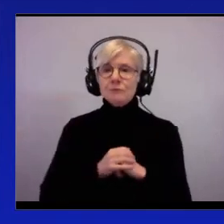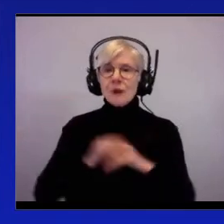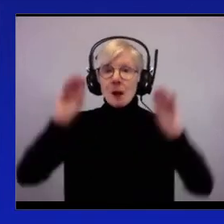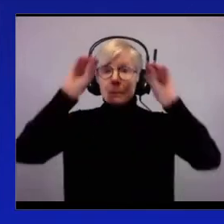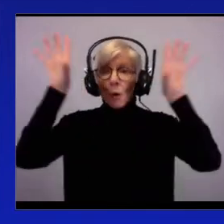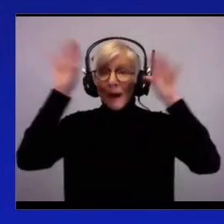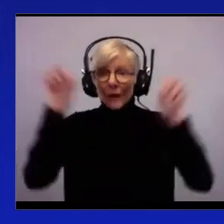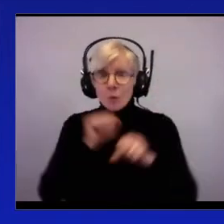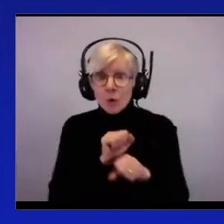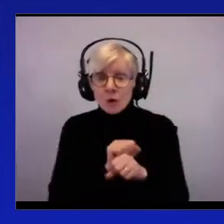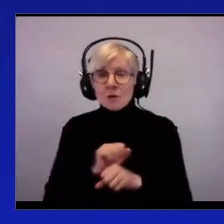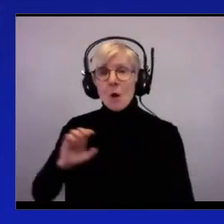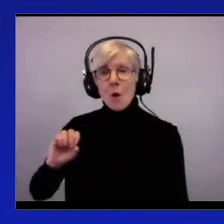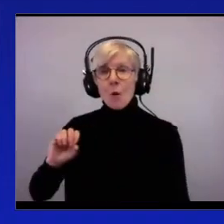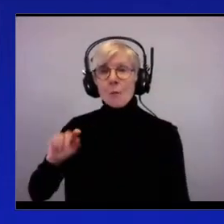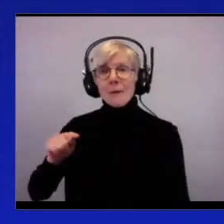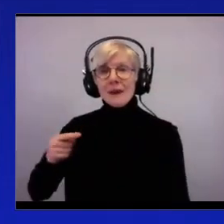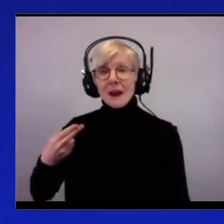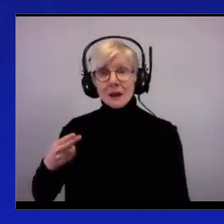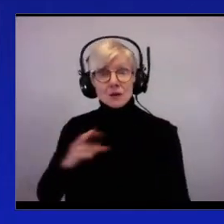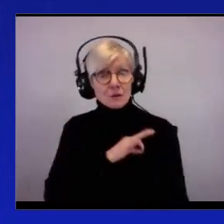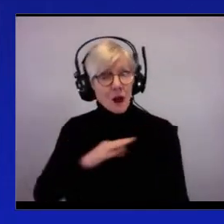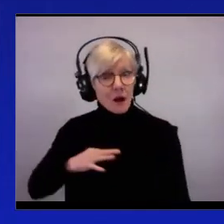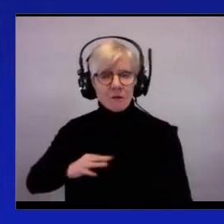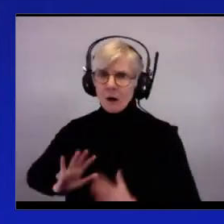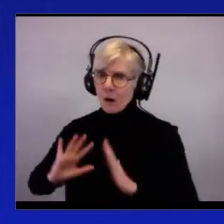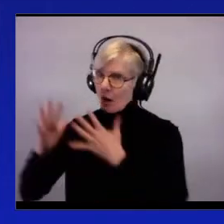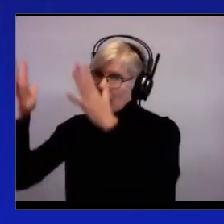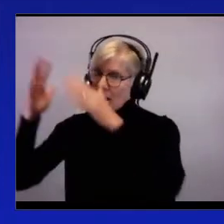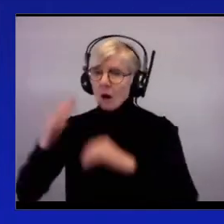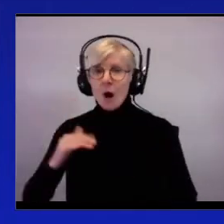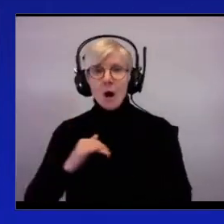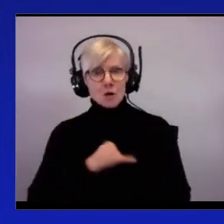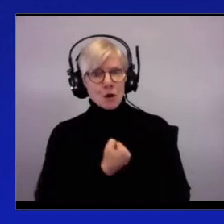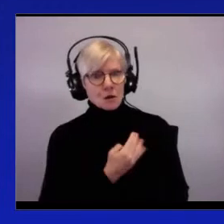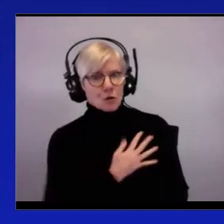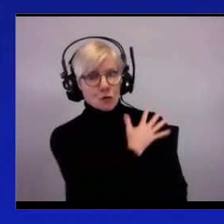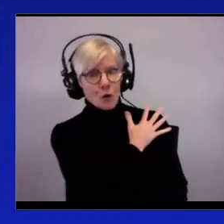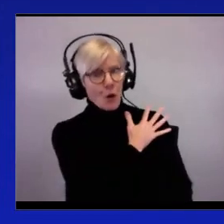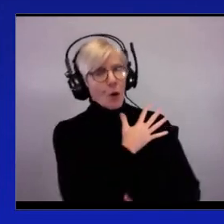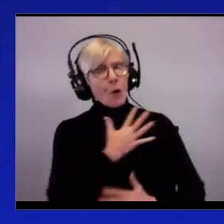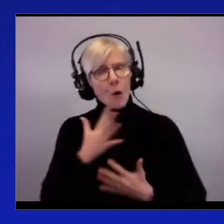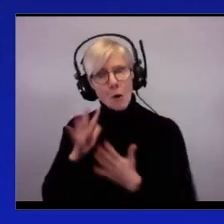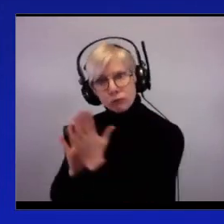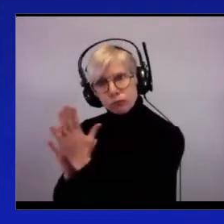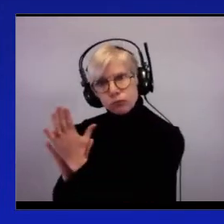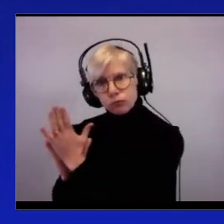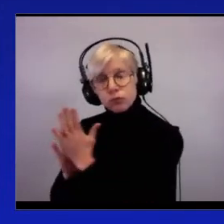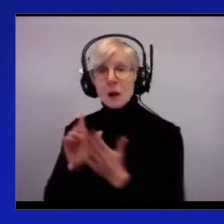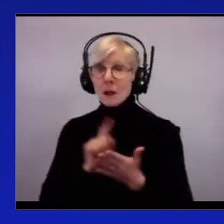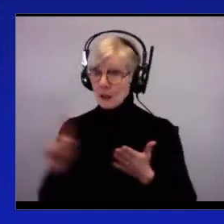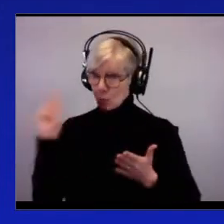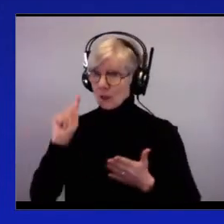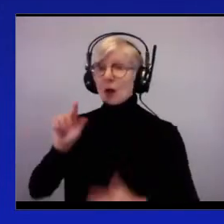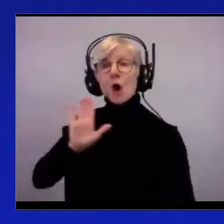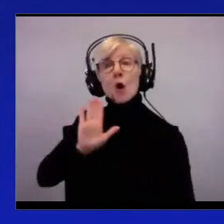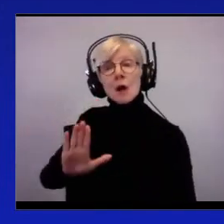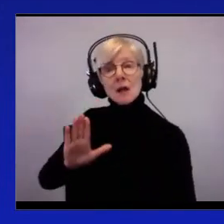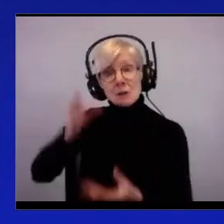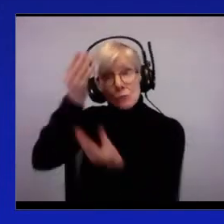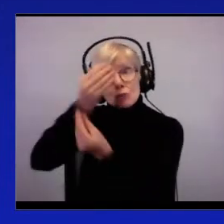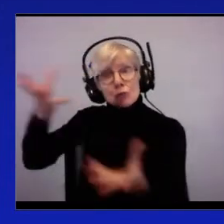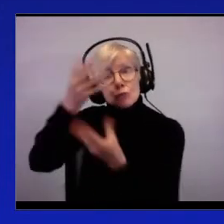and OPH staff has earned the praise of Prime Minister Trudeau, as we heard last week during one of his press